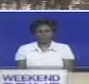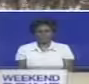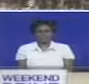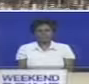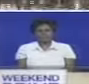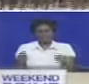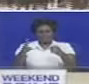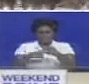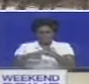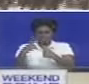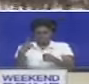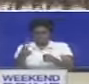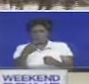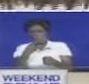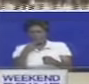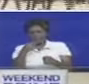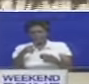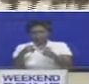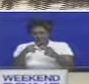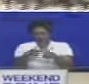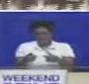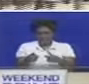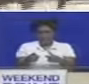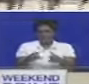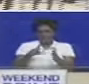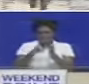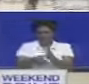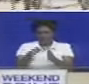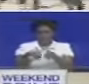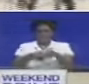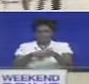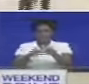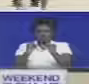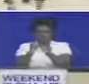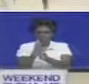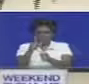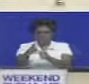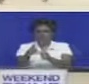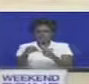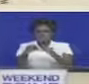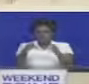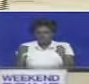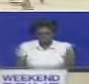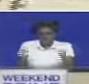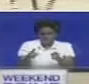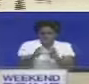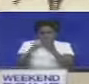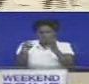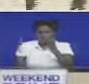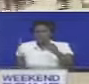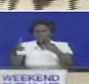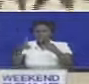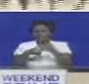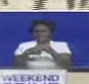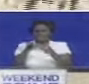22 male athletes then later lined up gunning for the top honors. A leading pack of 12 athletes was soon created and shortly dropped to just 7